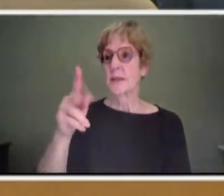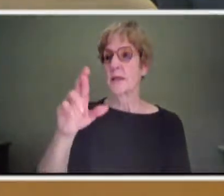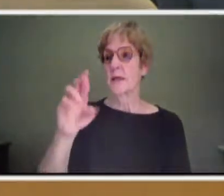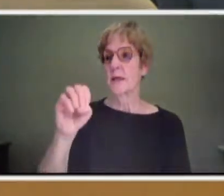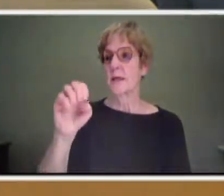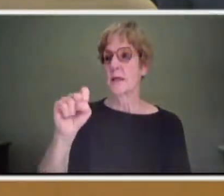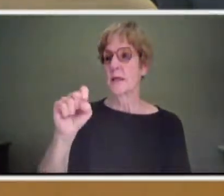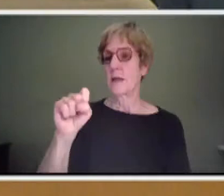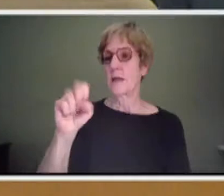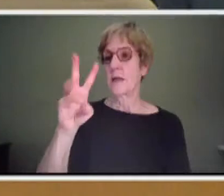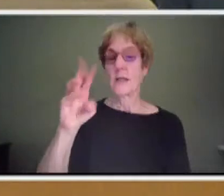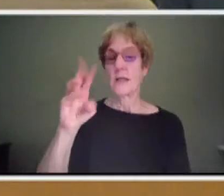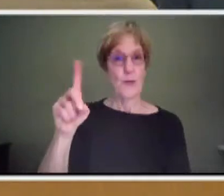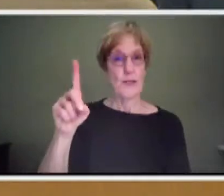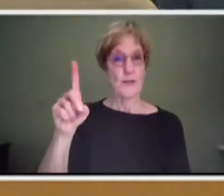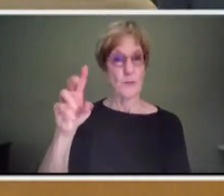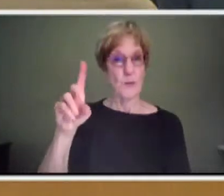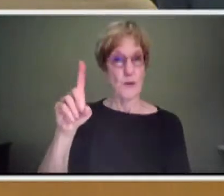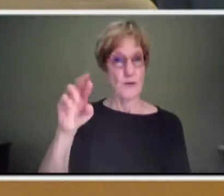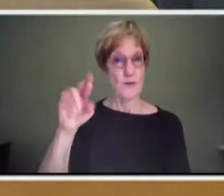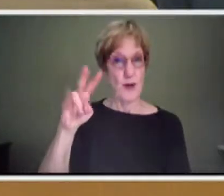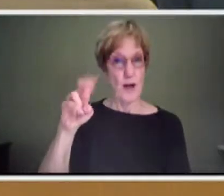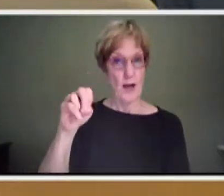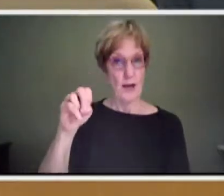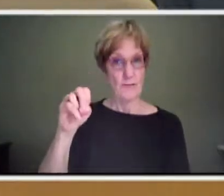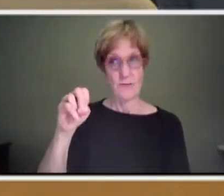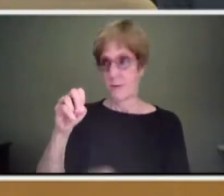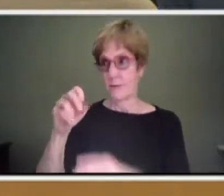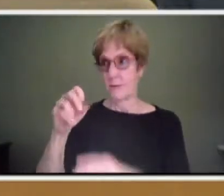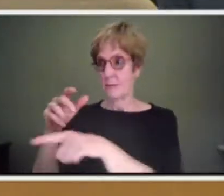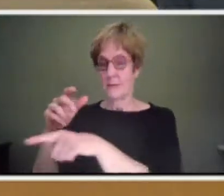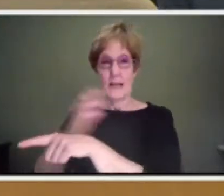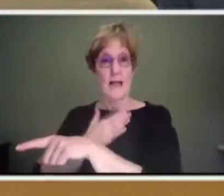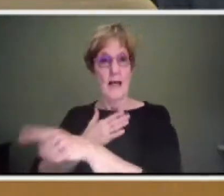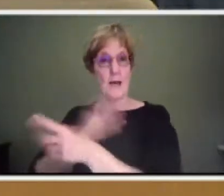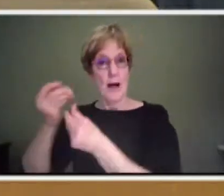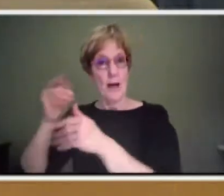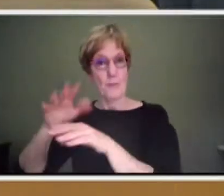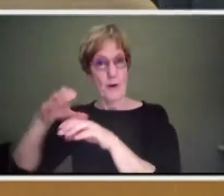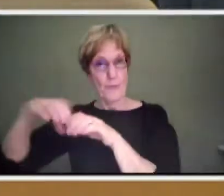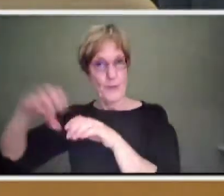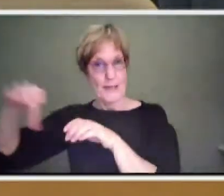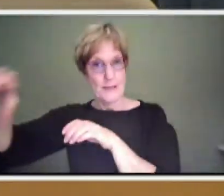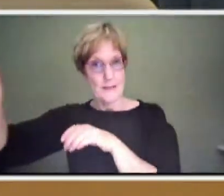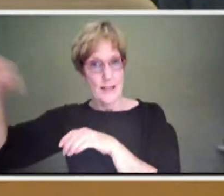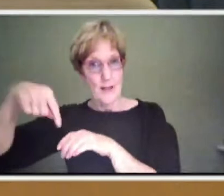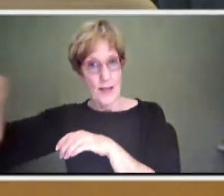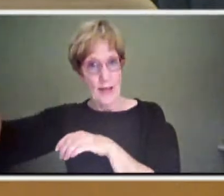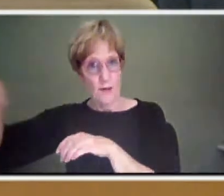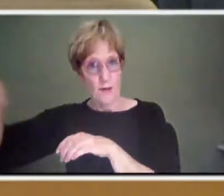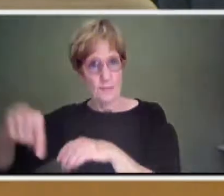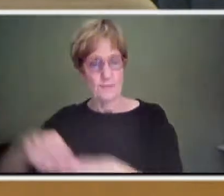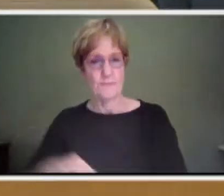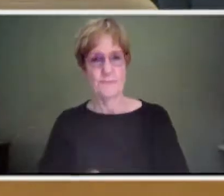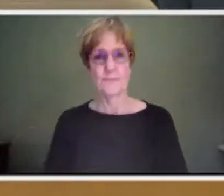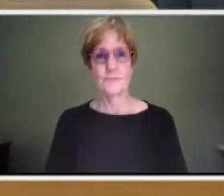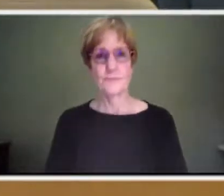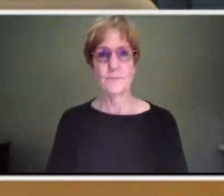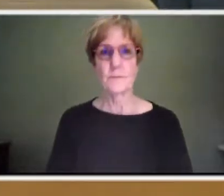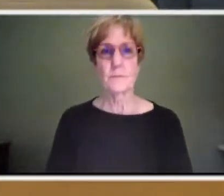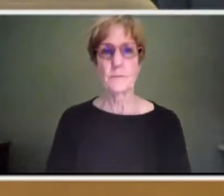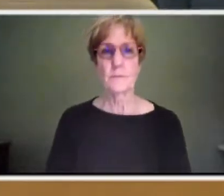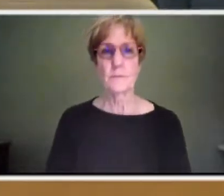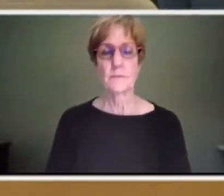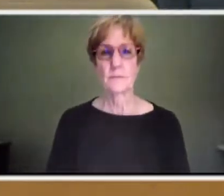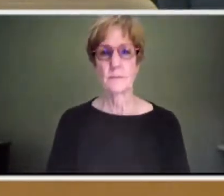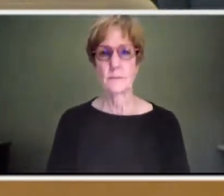of the Hyde Park neighborhood. Those are my properties up there. I don't know how to use